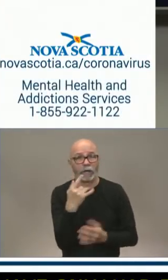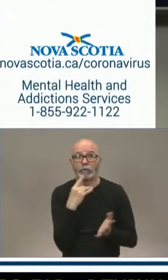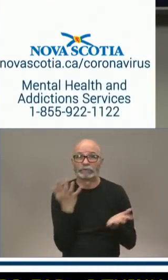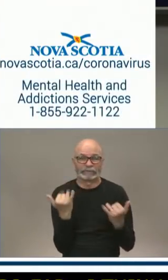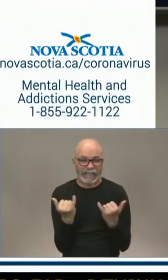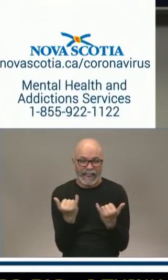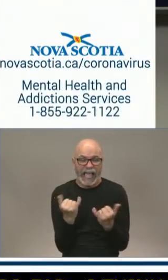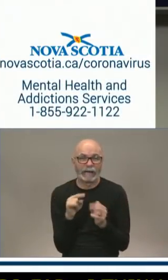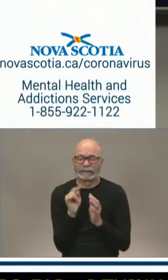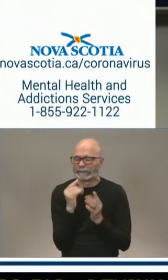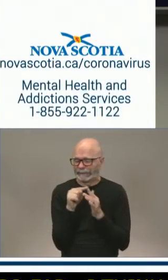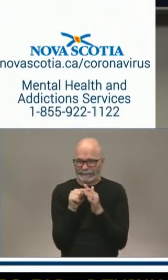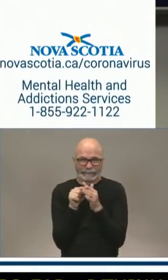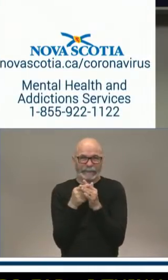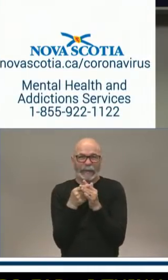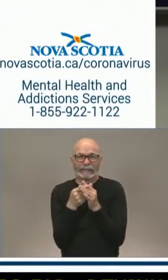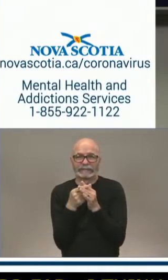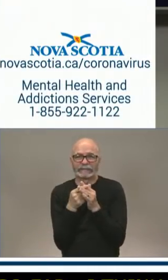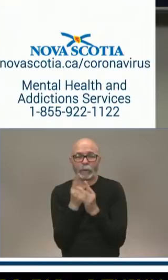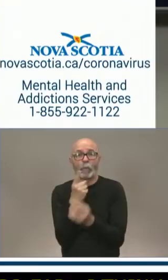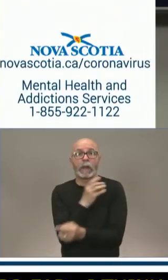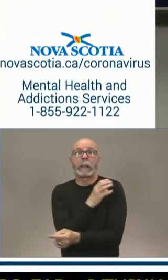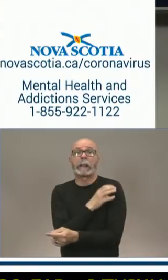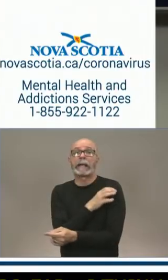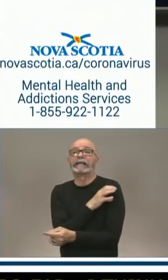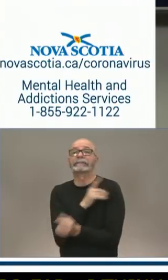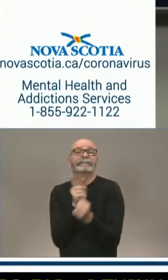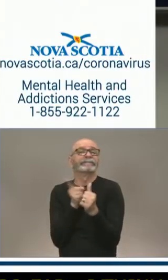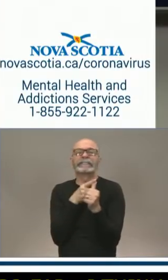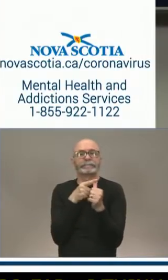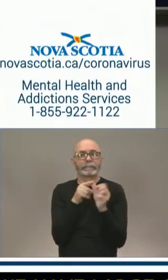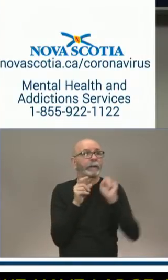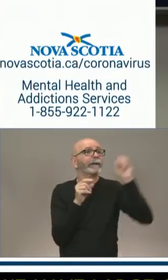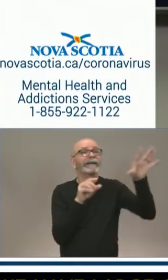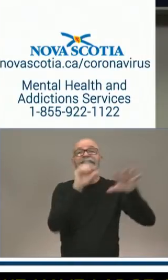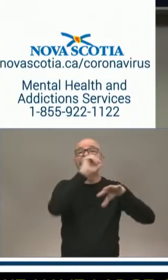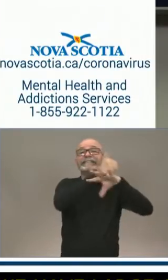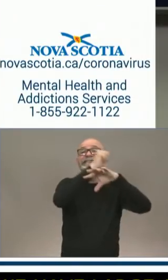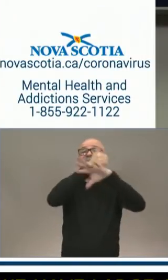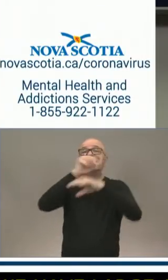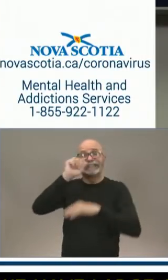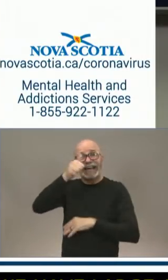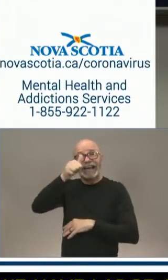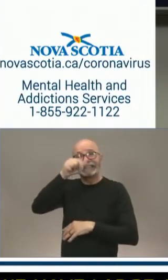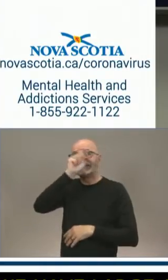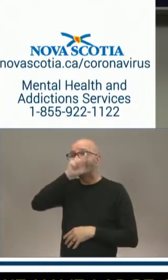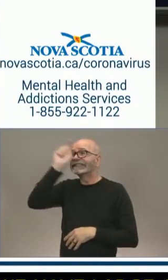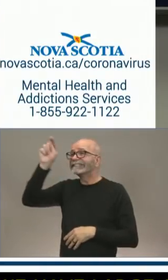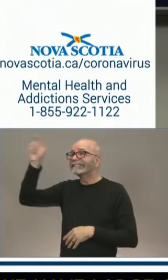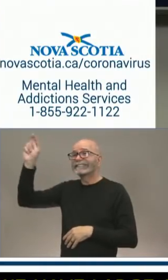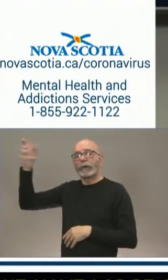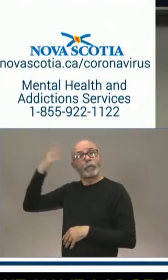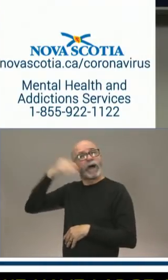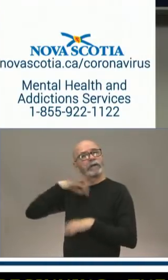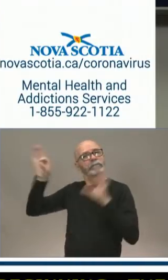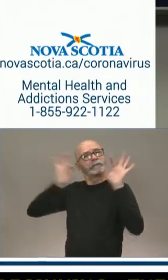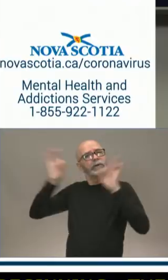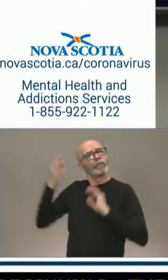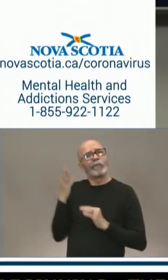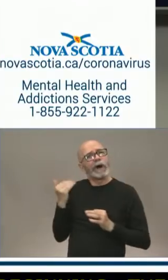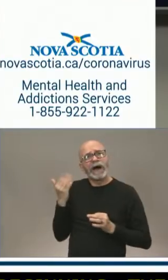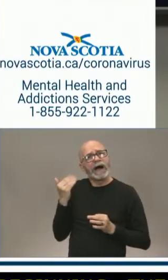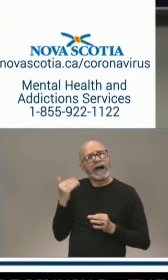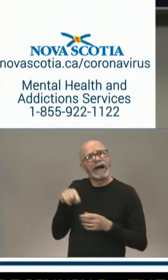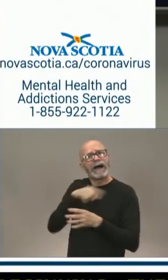community clinics was those 10 sites. And a key reason those sites were chosen was to have as much